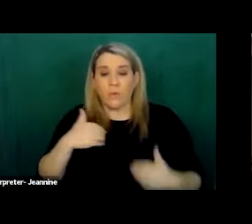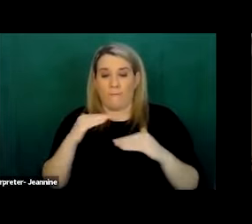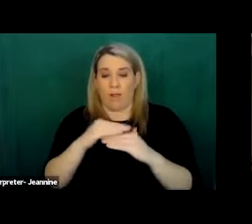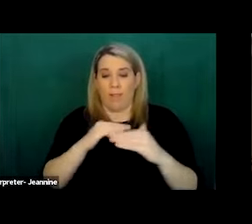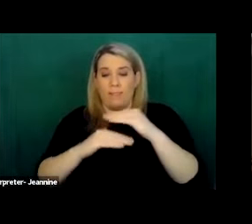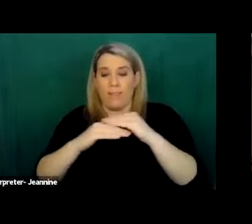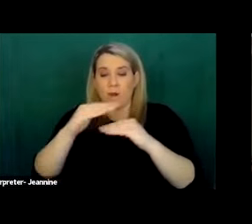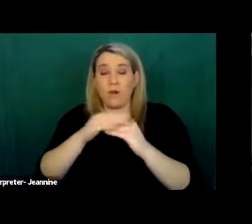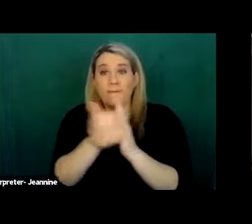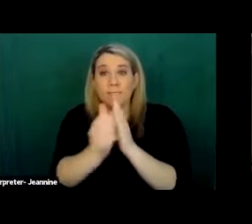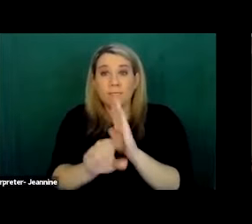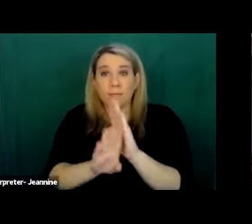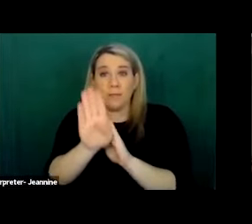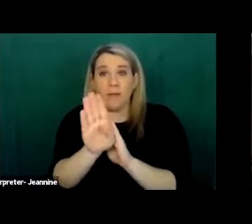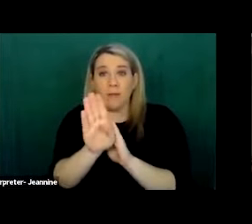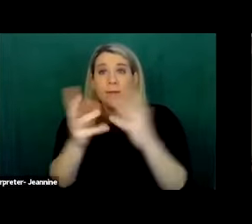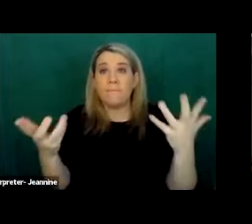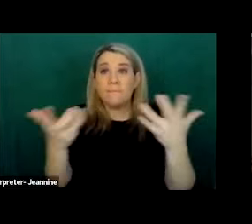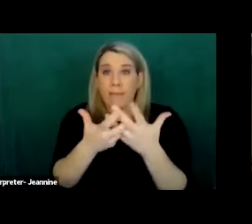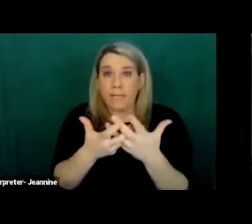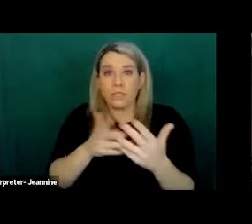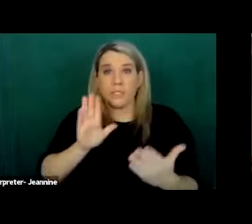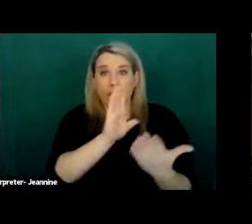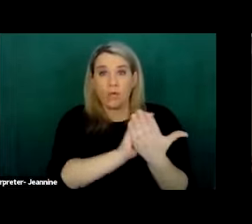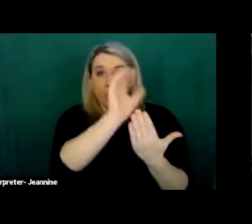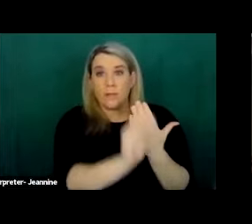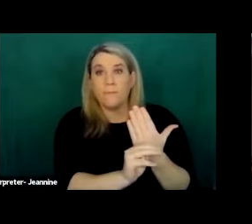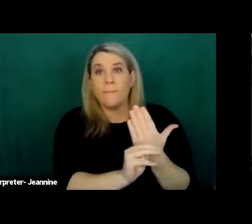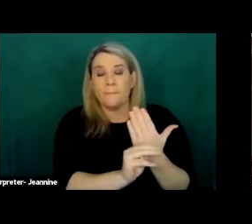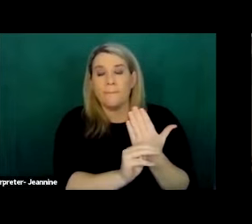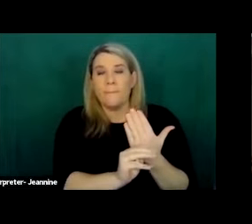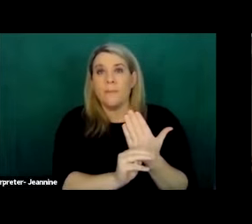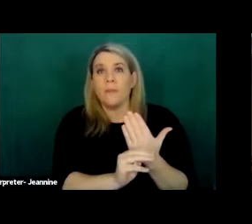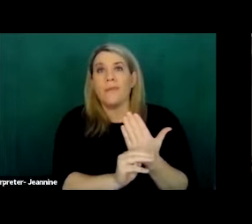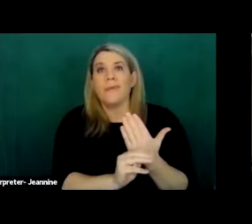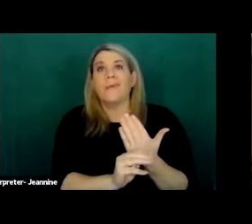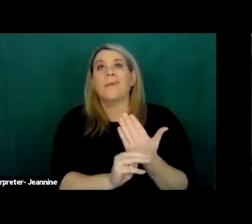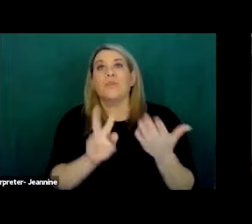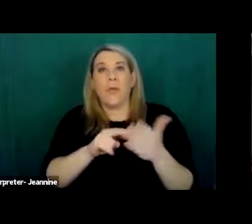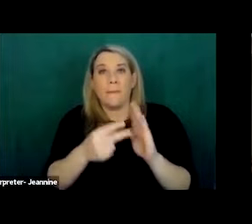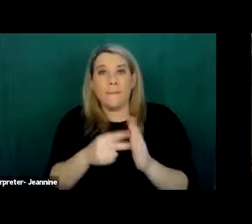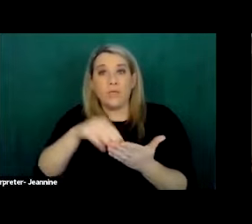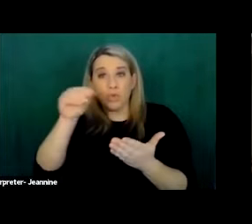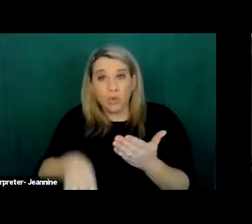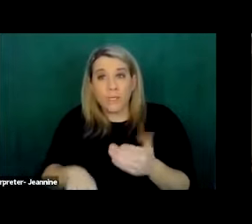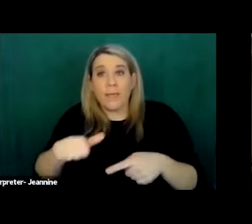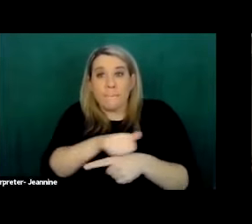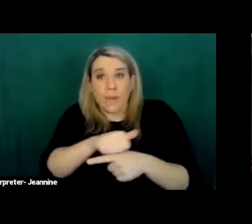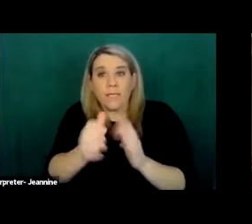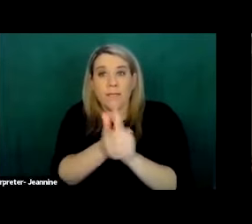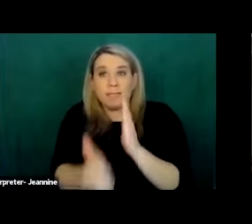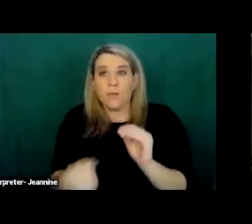over their course curriculum. Doing so allows students to practice and engage with the skill at a deeper level,